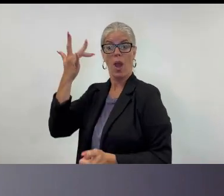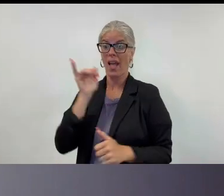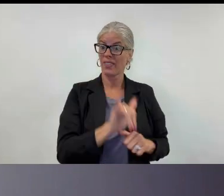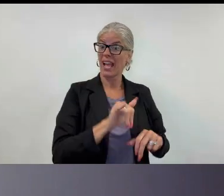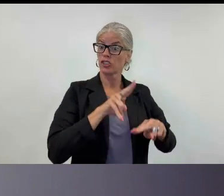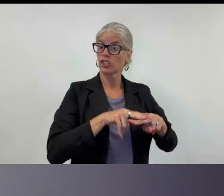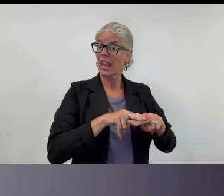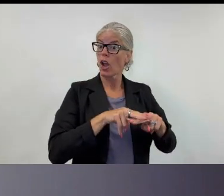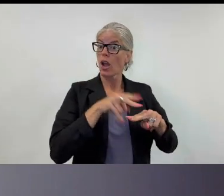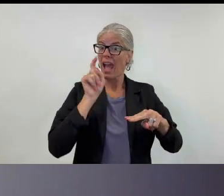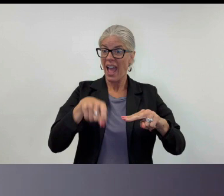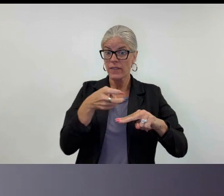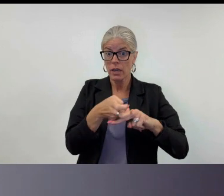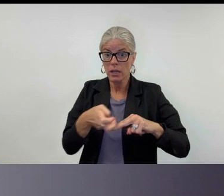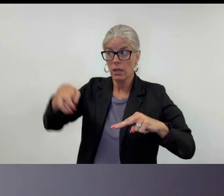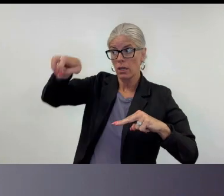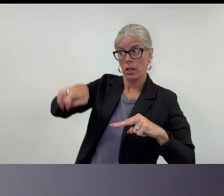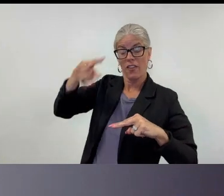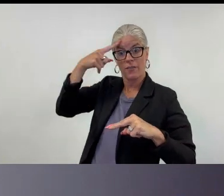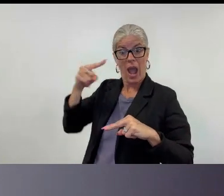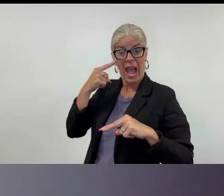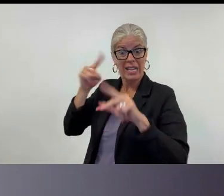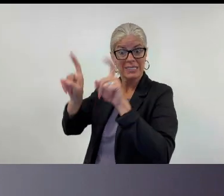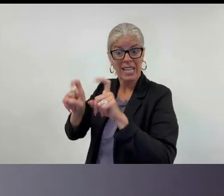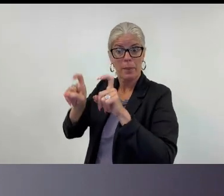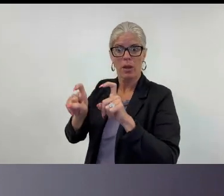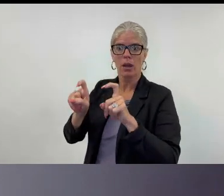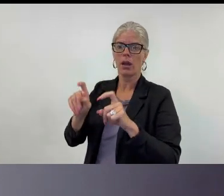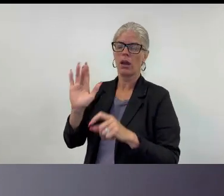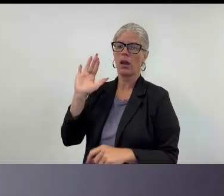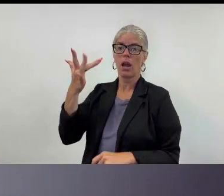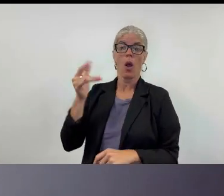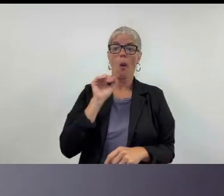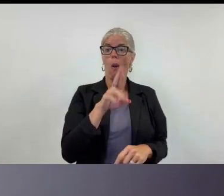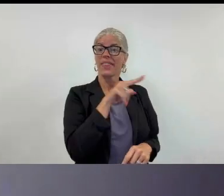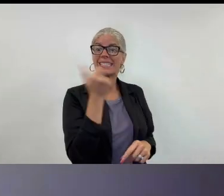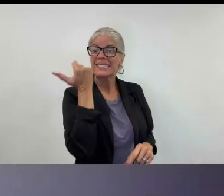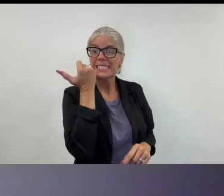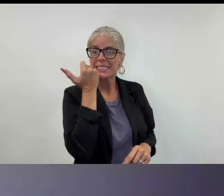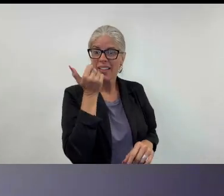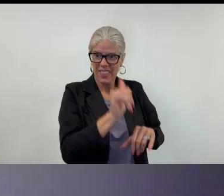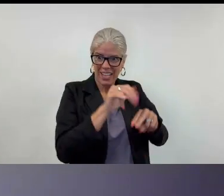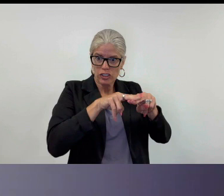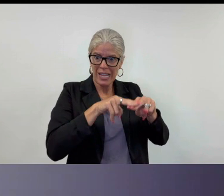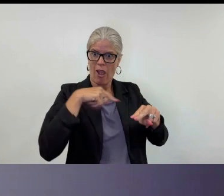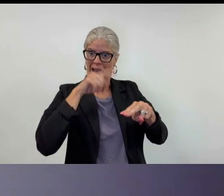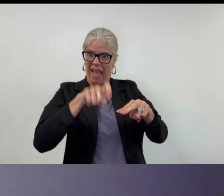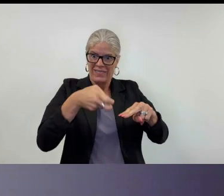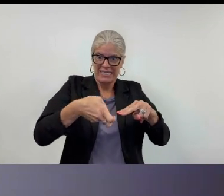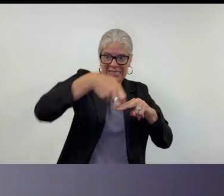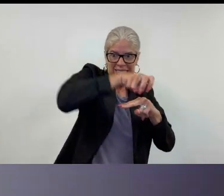contract with Medicare, but they can't see the doctor because they can't get into the chair needed for the eye